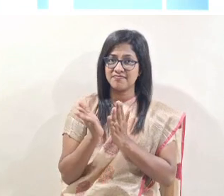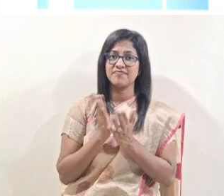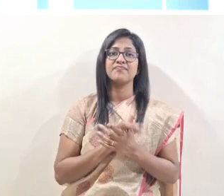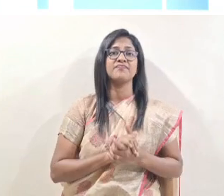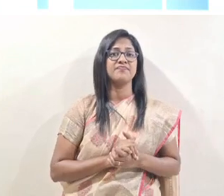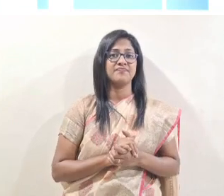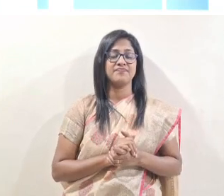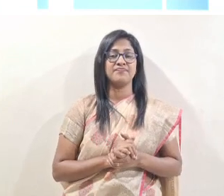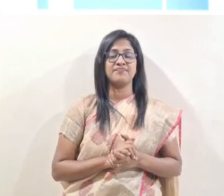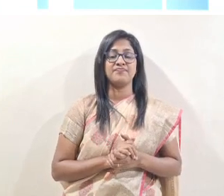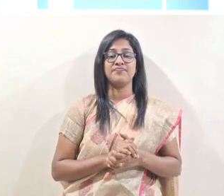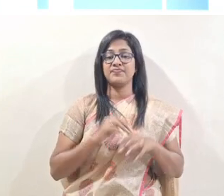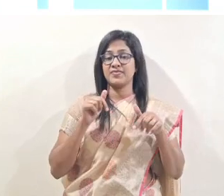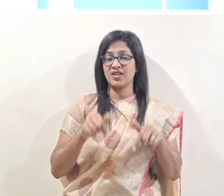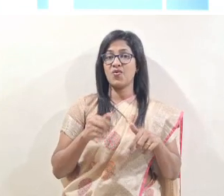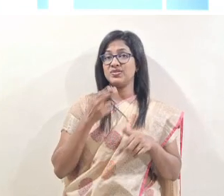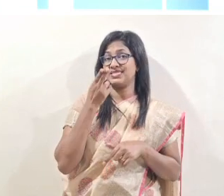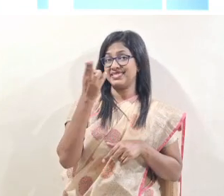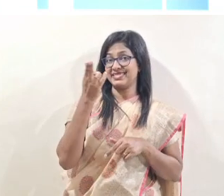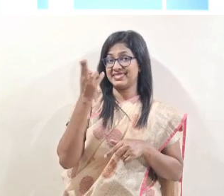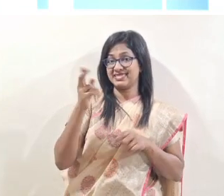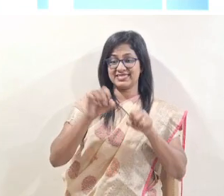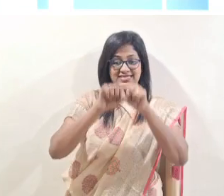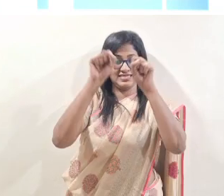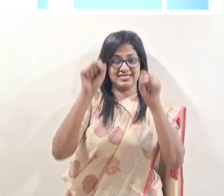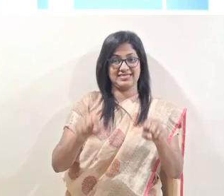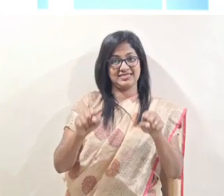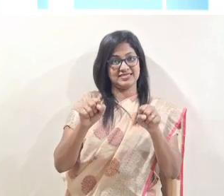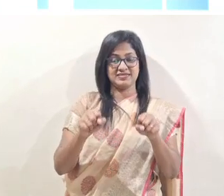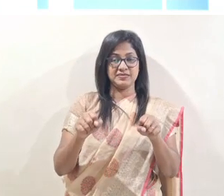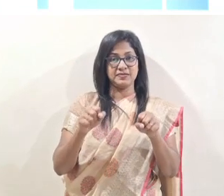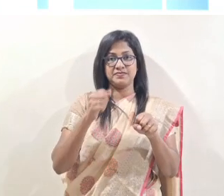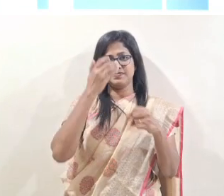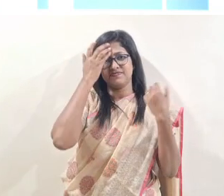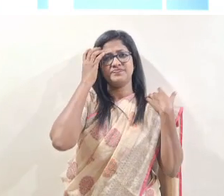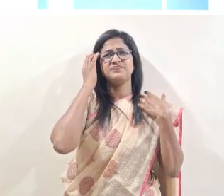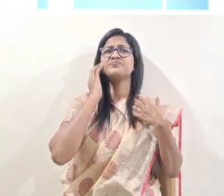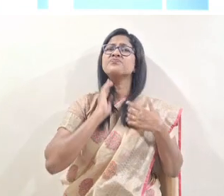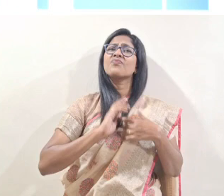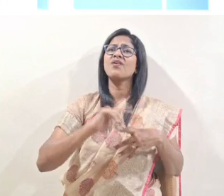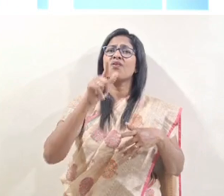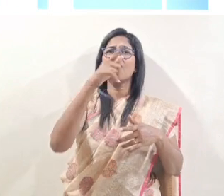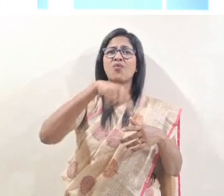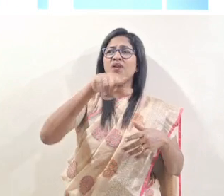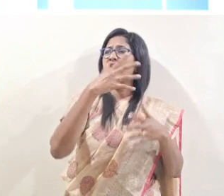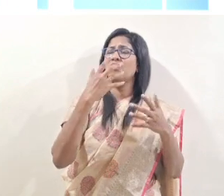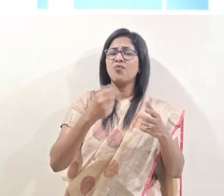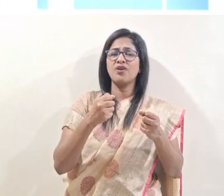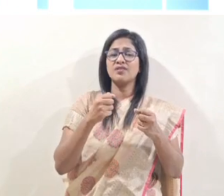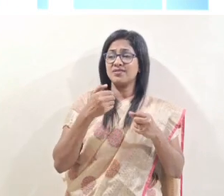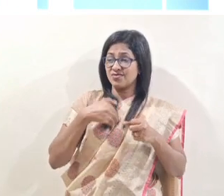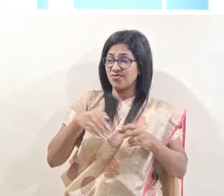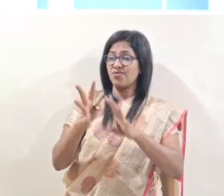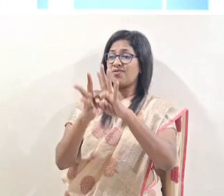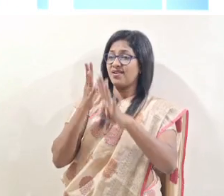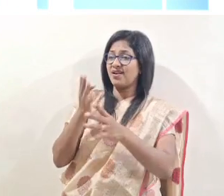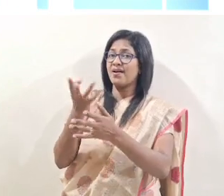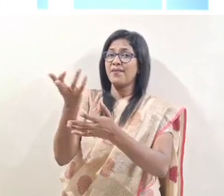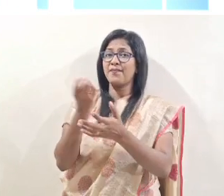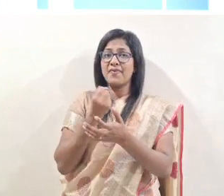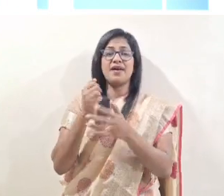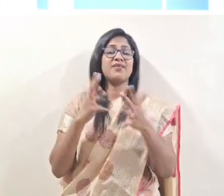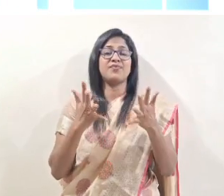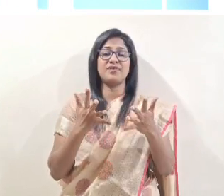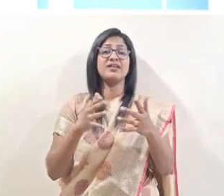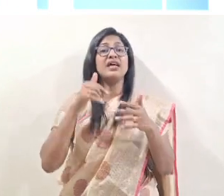Now, the ticketing system, nobody wants to go and buy tickets, even